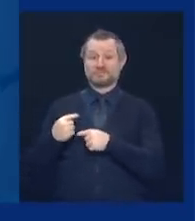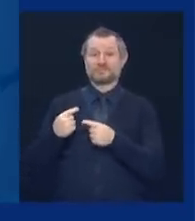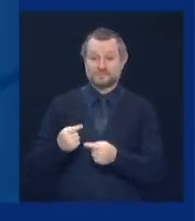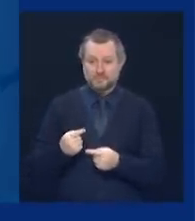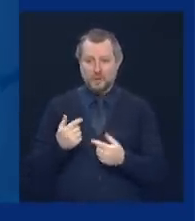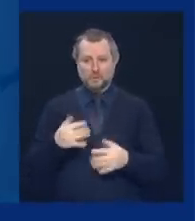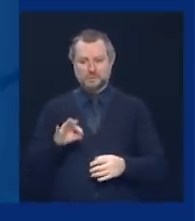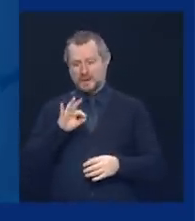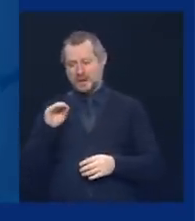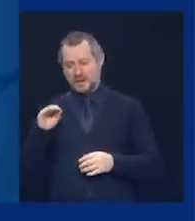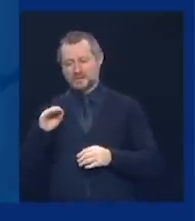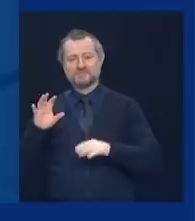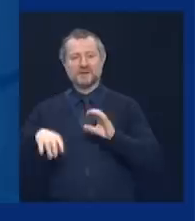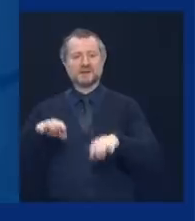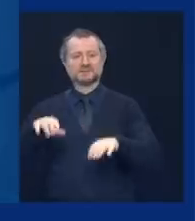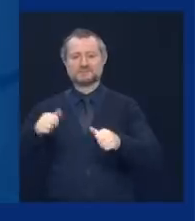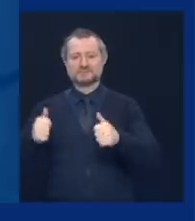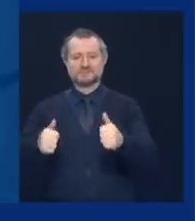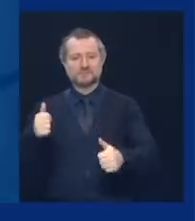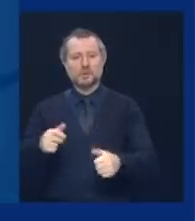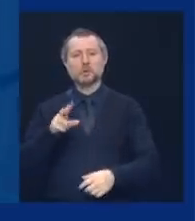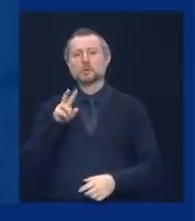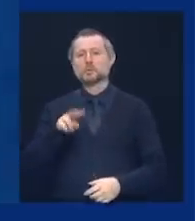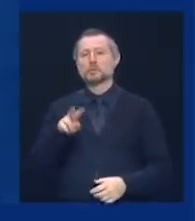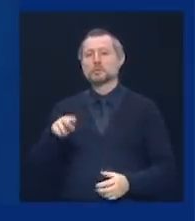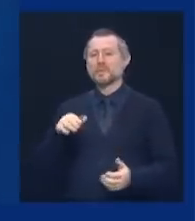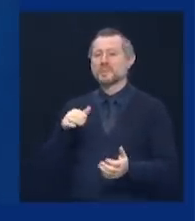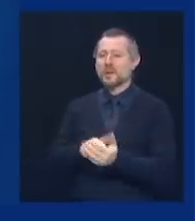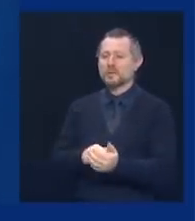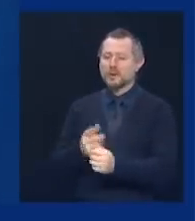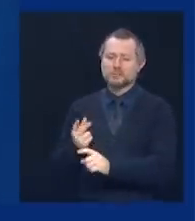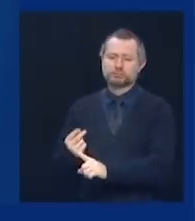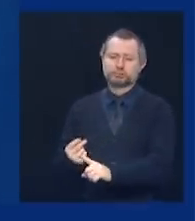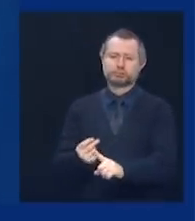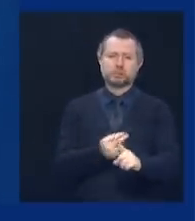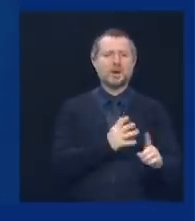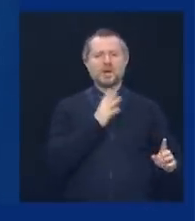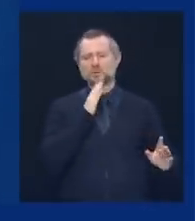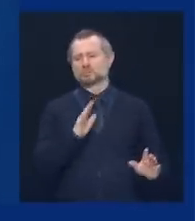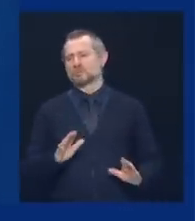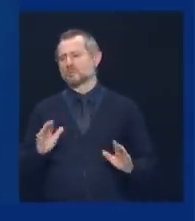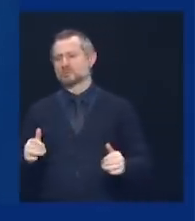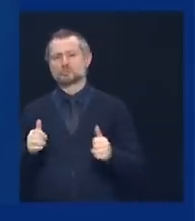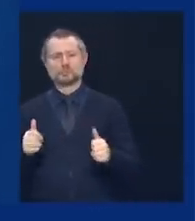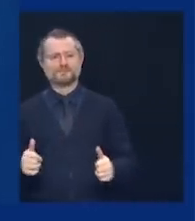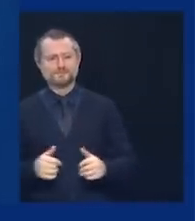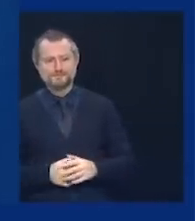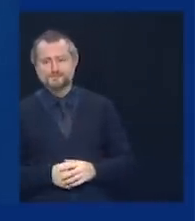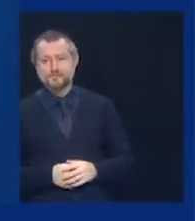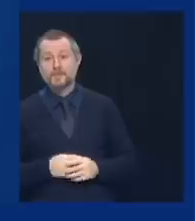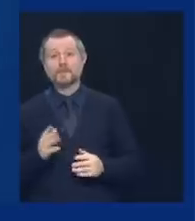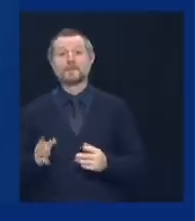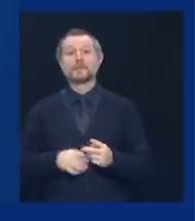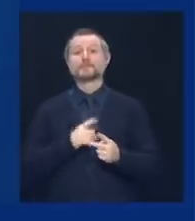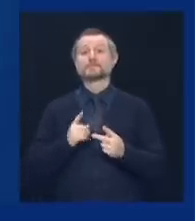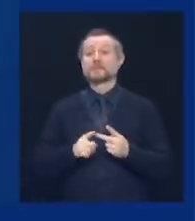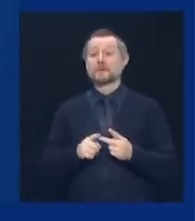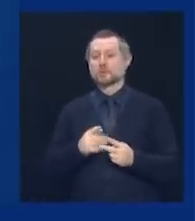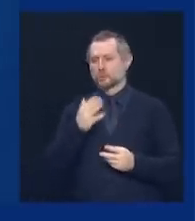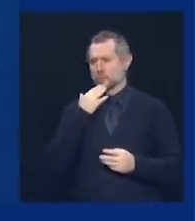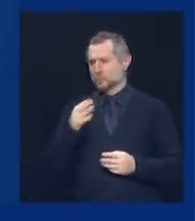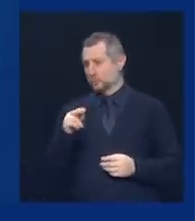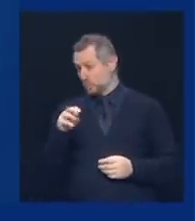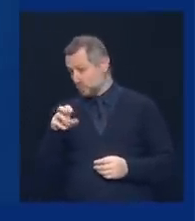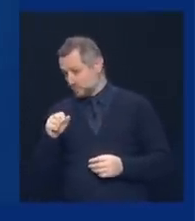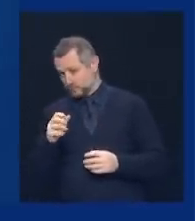facilities, 22,000 vaccines administered. Great job. More good news. Well, more